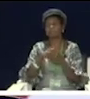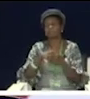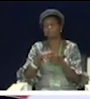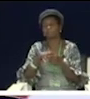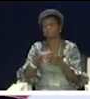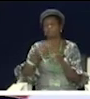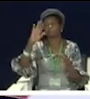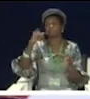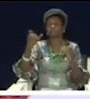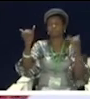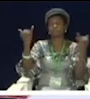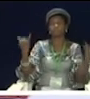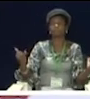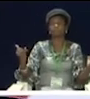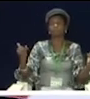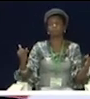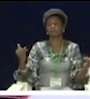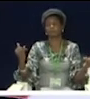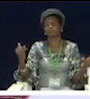by now,